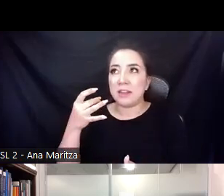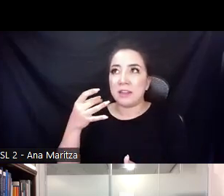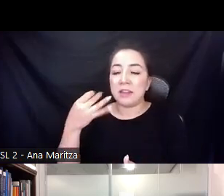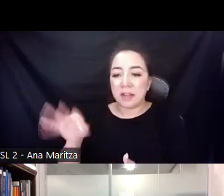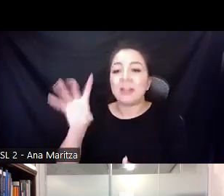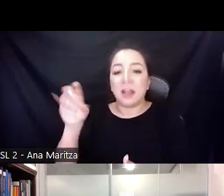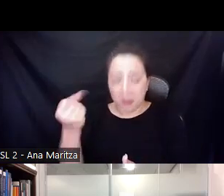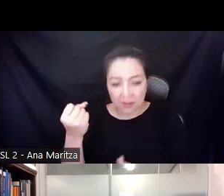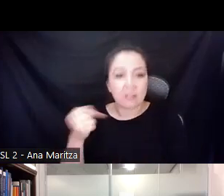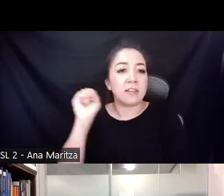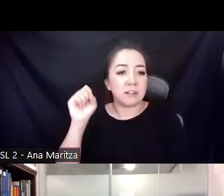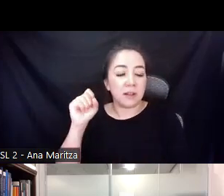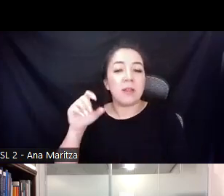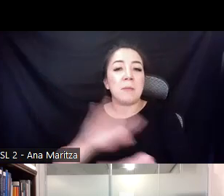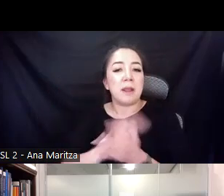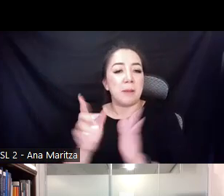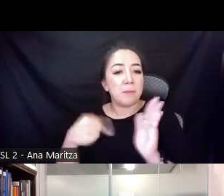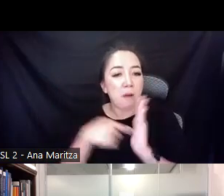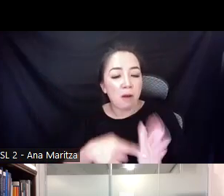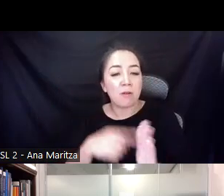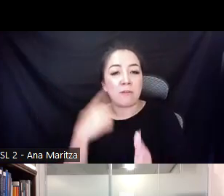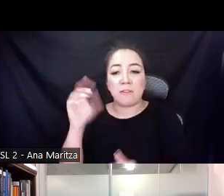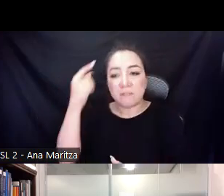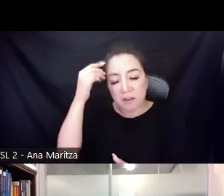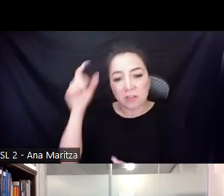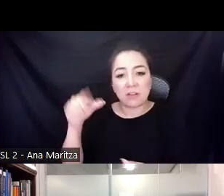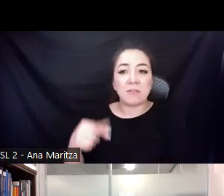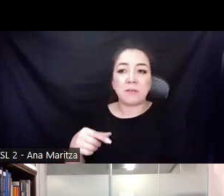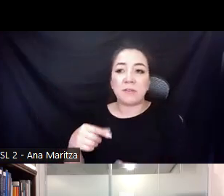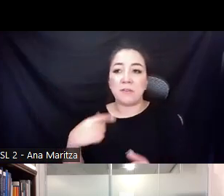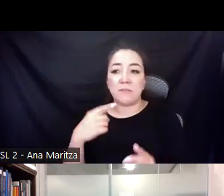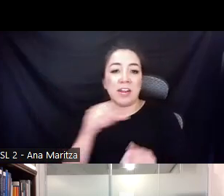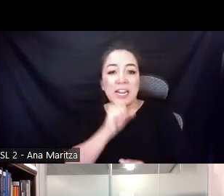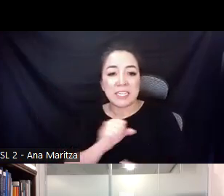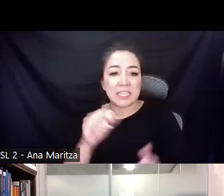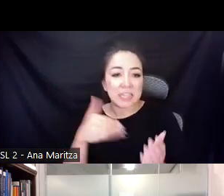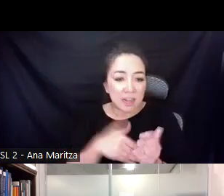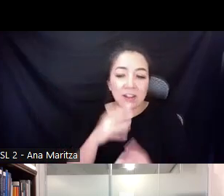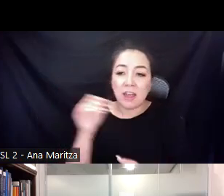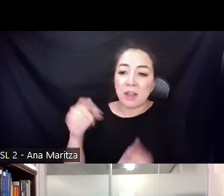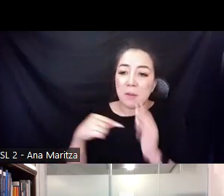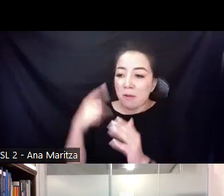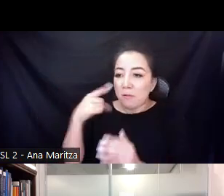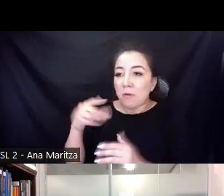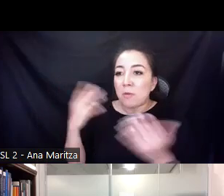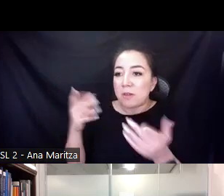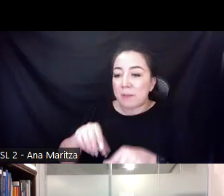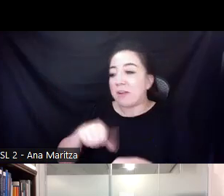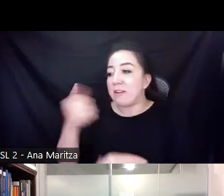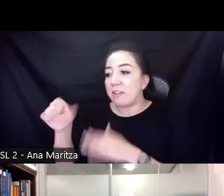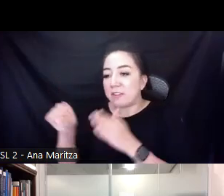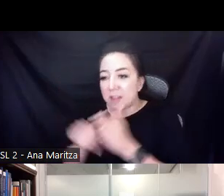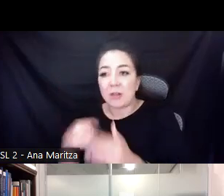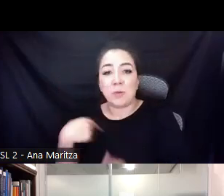the model for what the federal government has done with the National Institutes on Aging centers, and the model for what has happened in other states. And